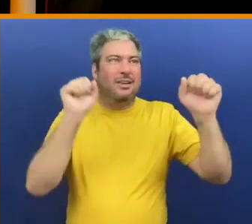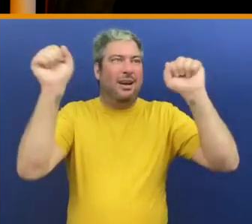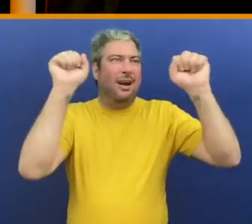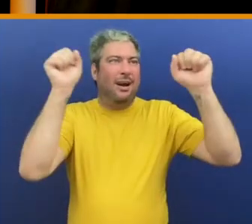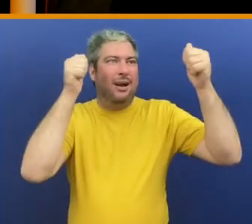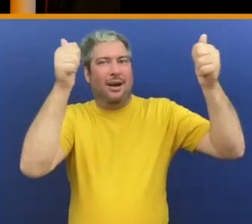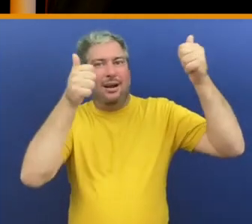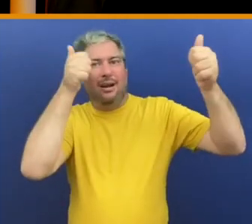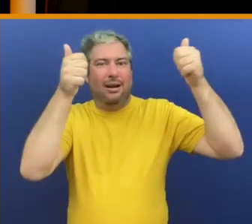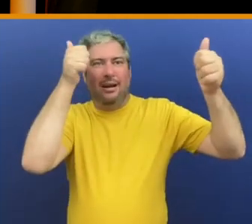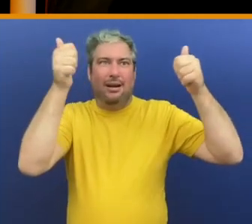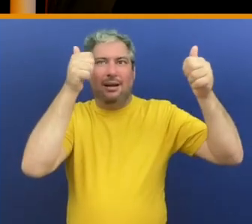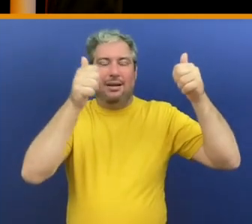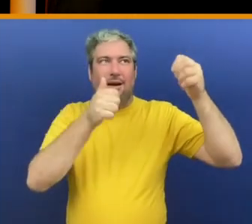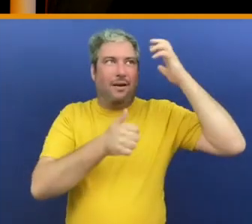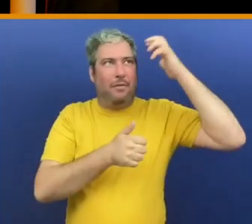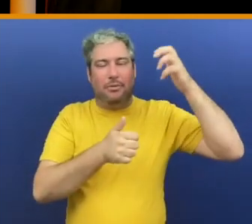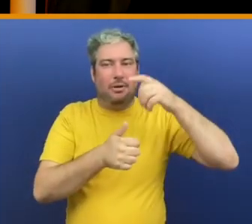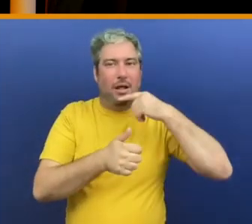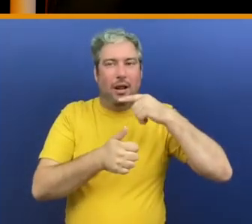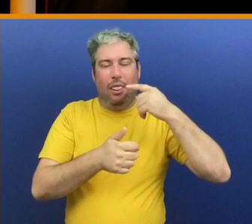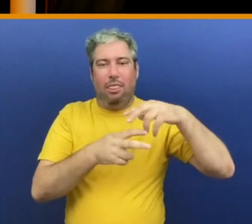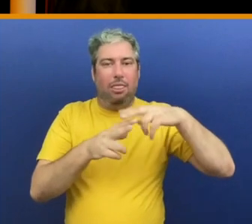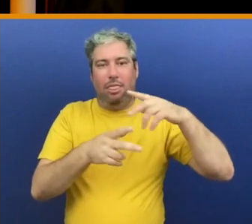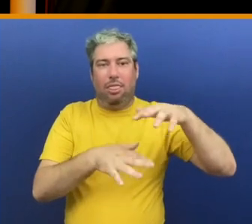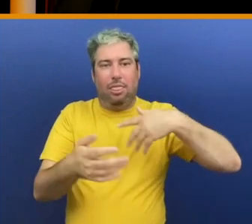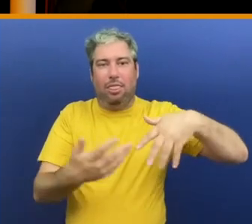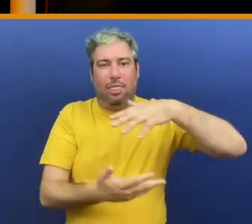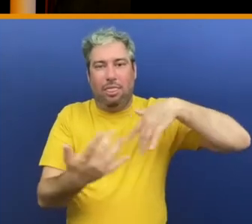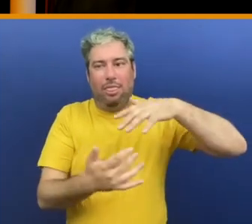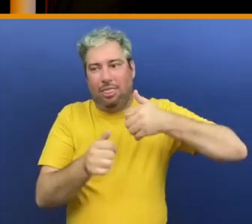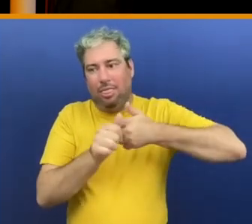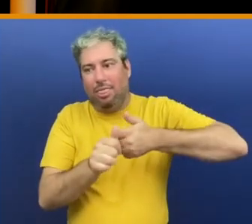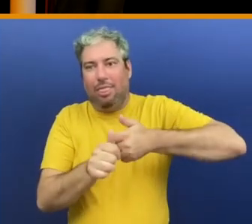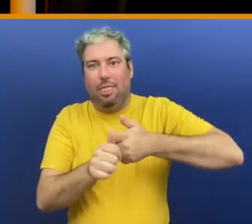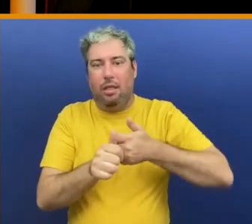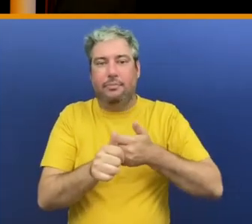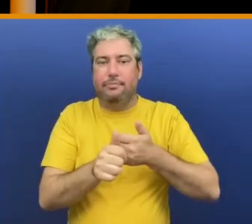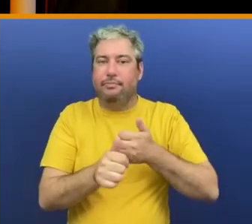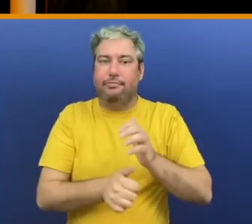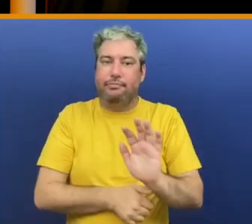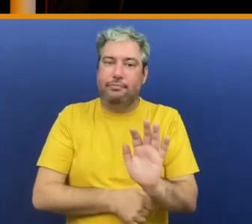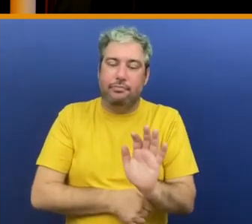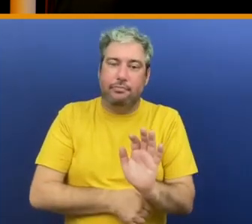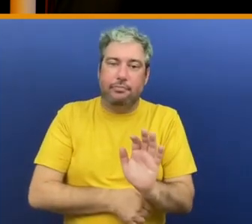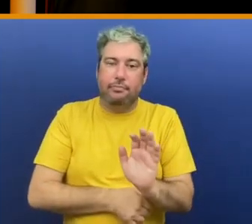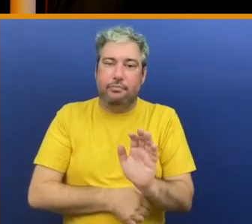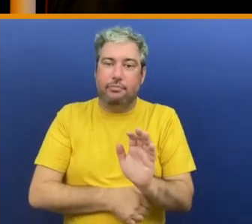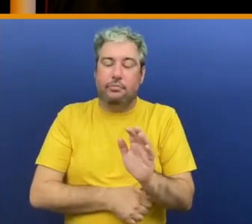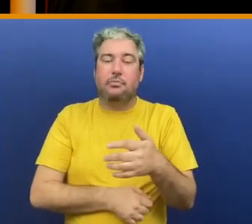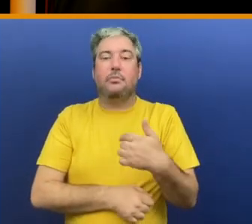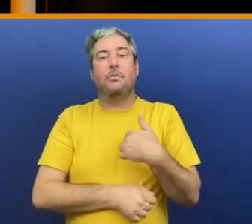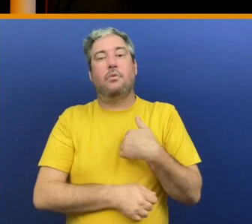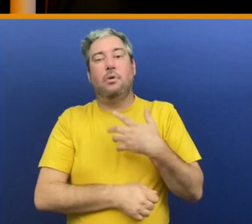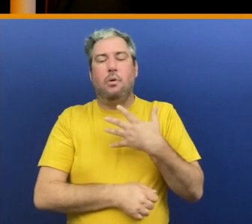they're often quite the opposite. And I want to give some specific examples of how